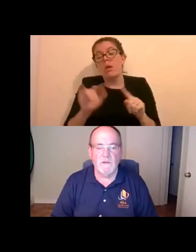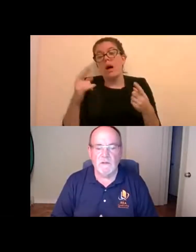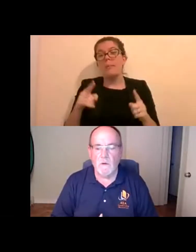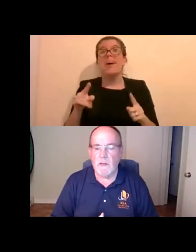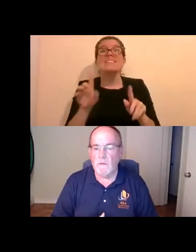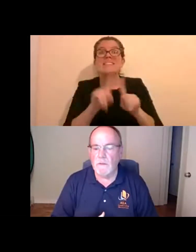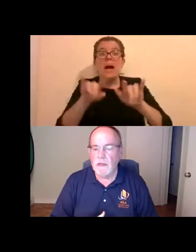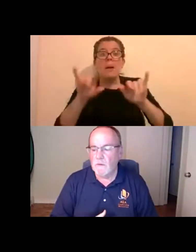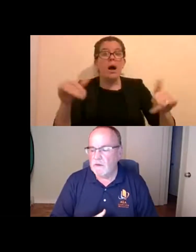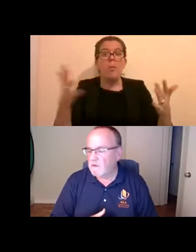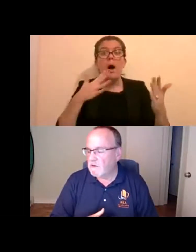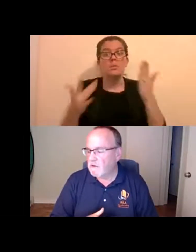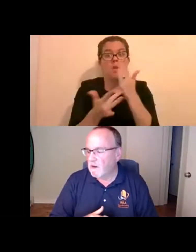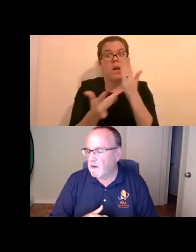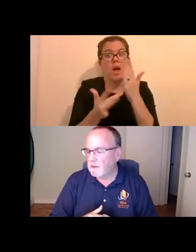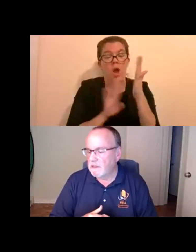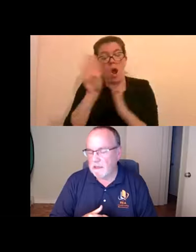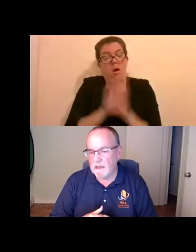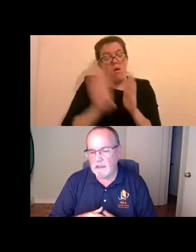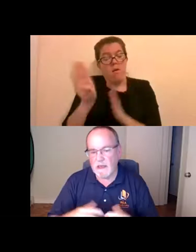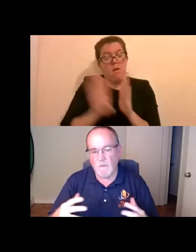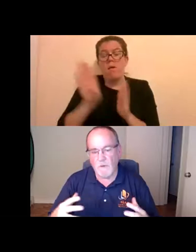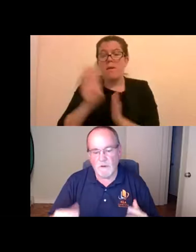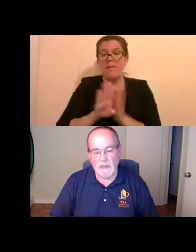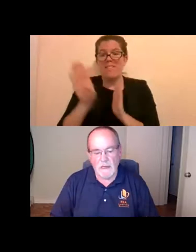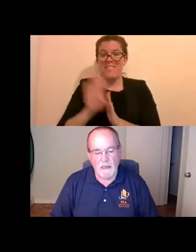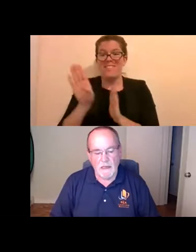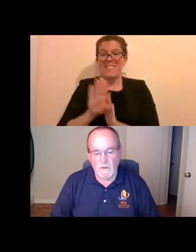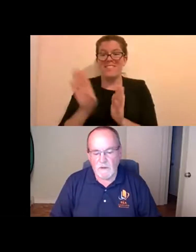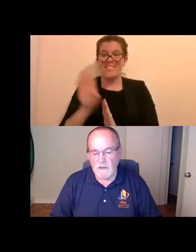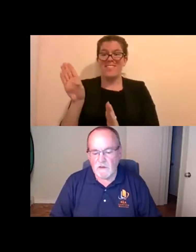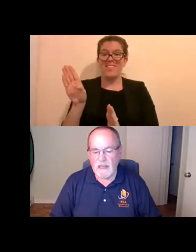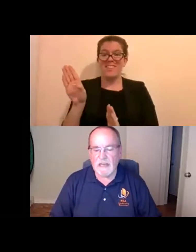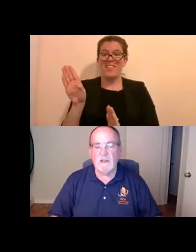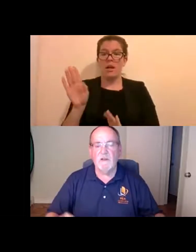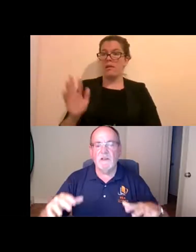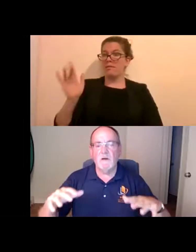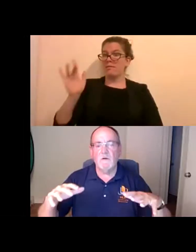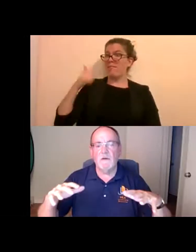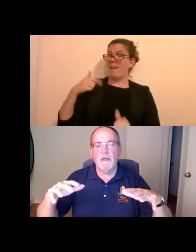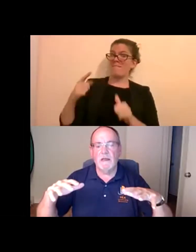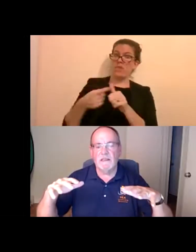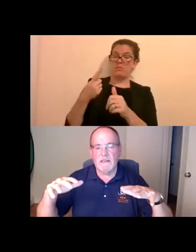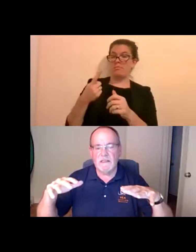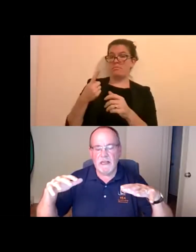was going on. When I was first involved in the deaf world, they used to actually use the